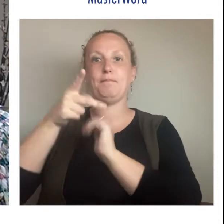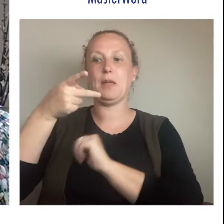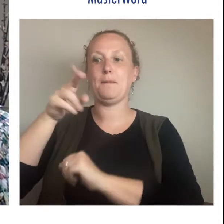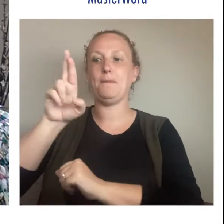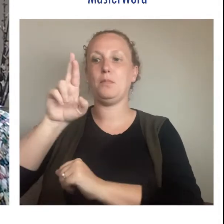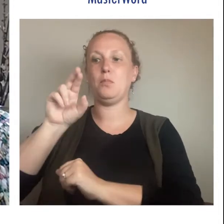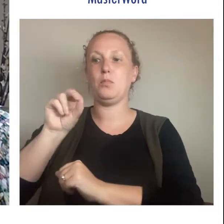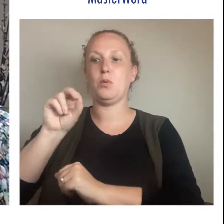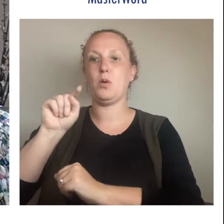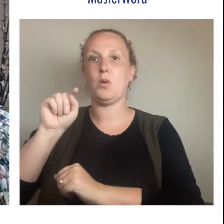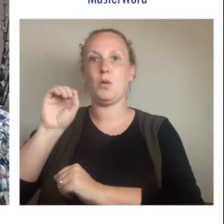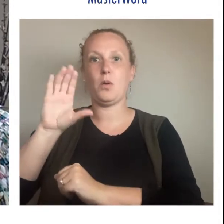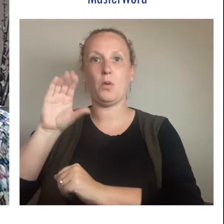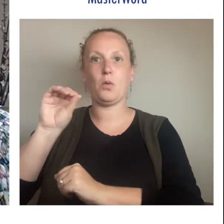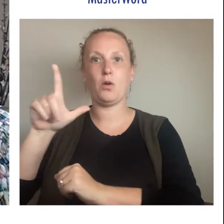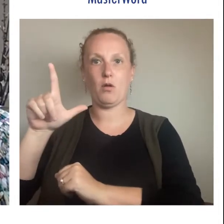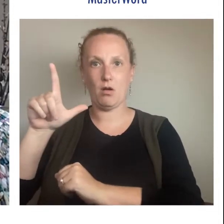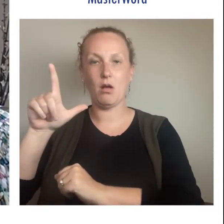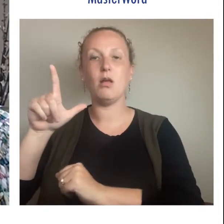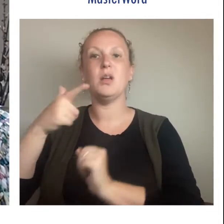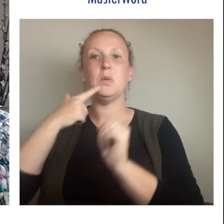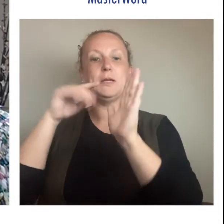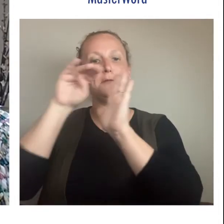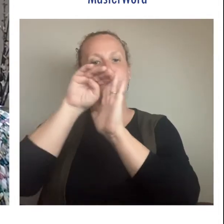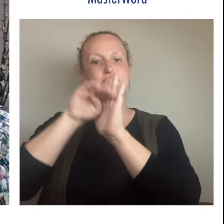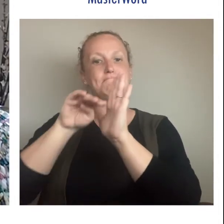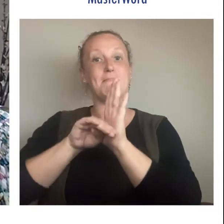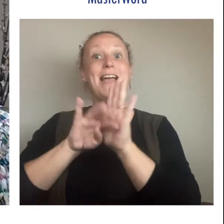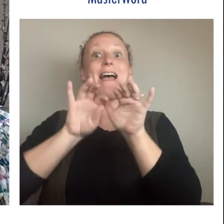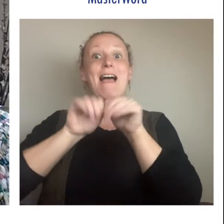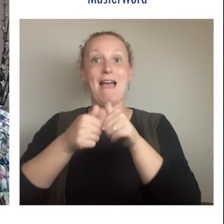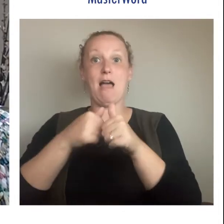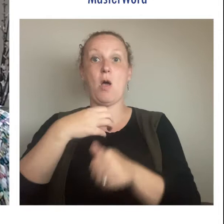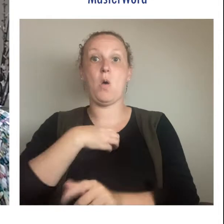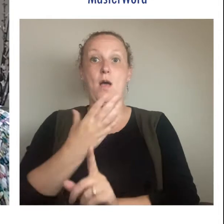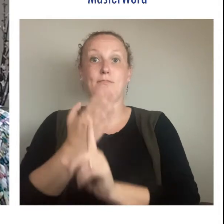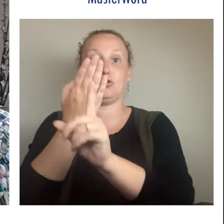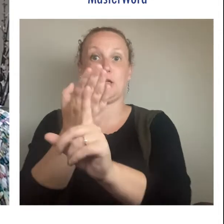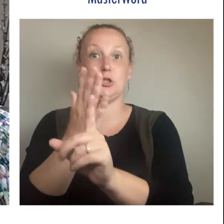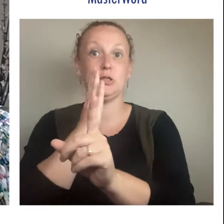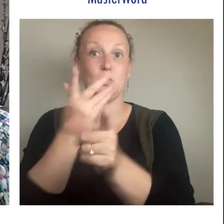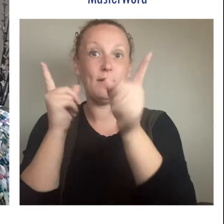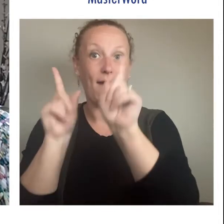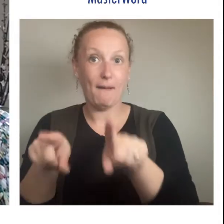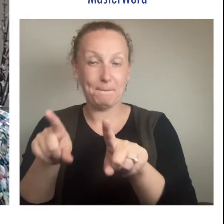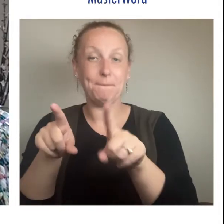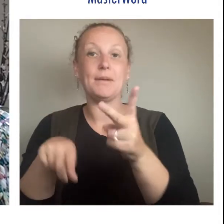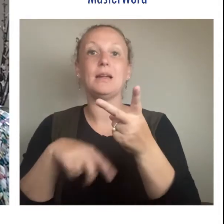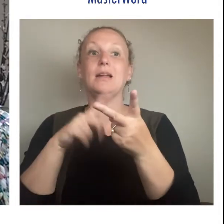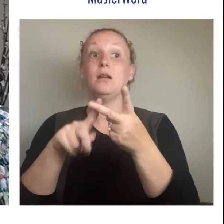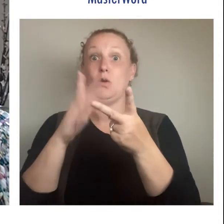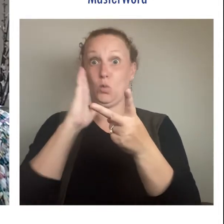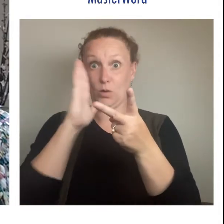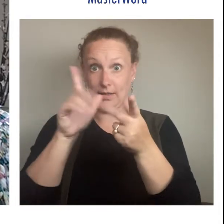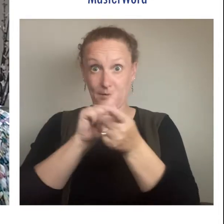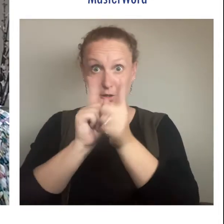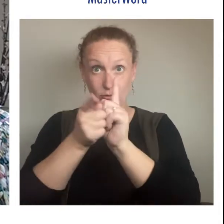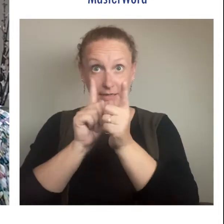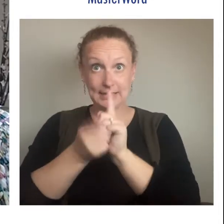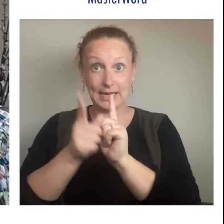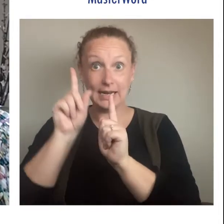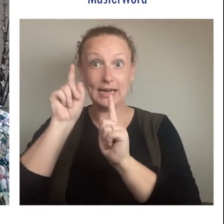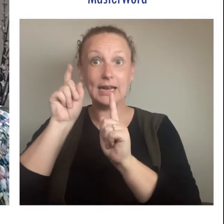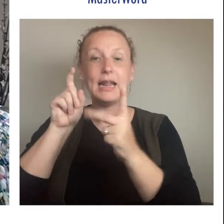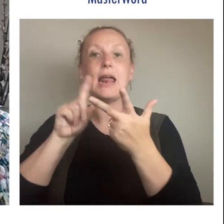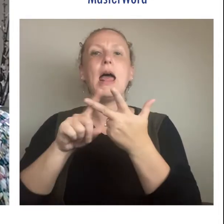whereby it's designated how objections will be made, whether they'll be translated, how much time will be